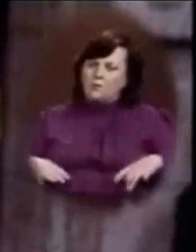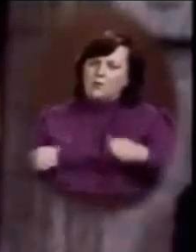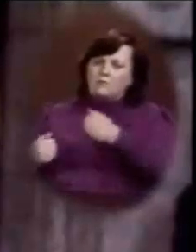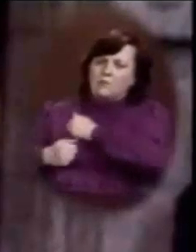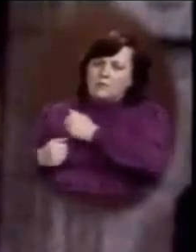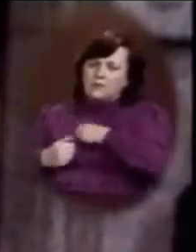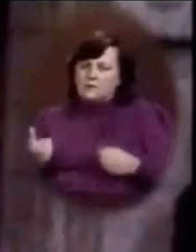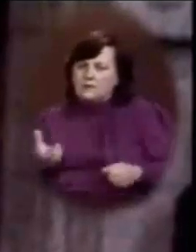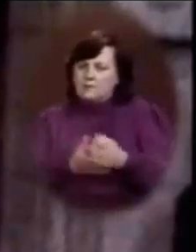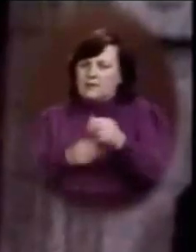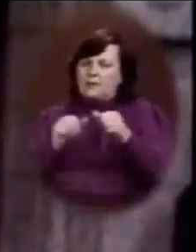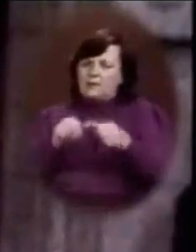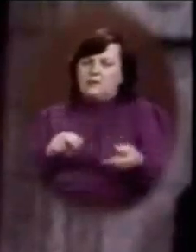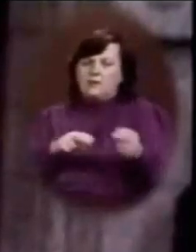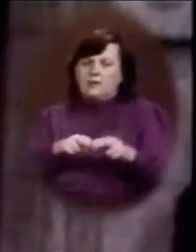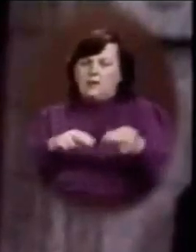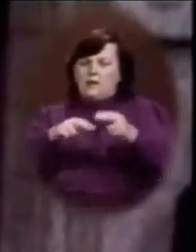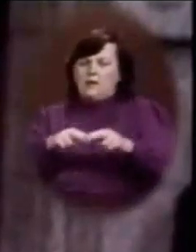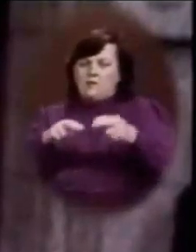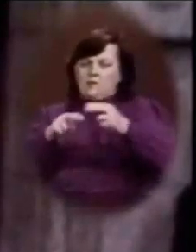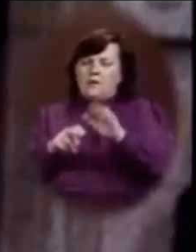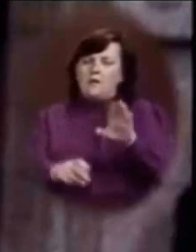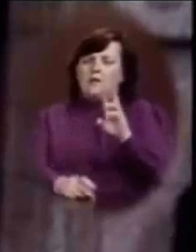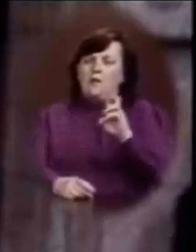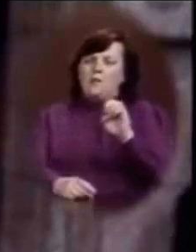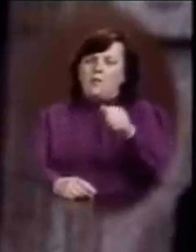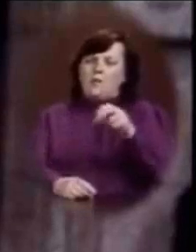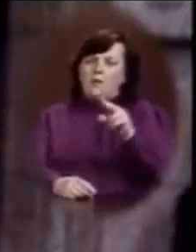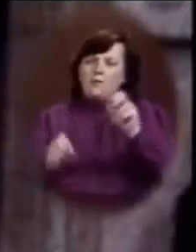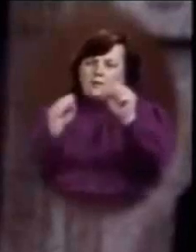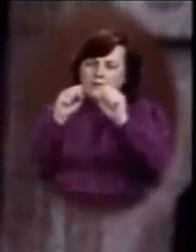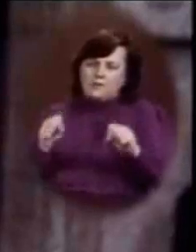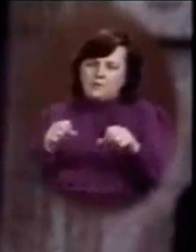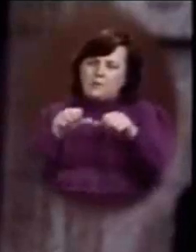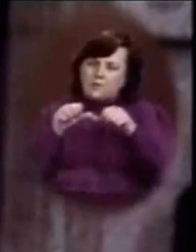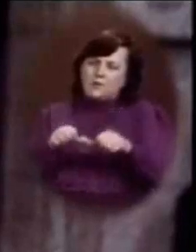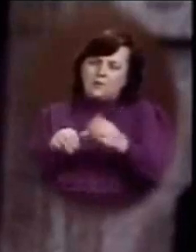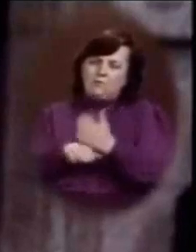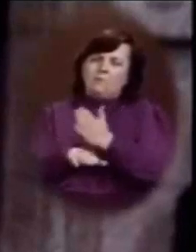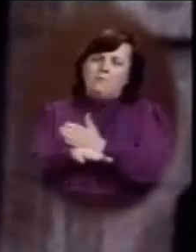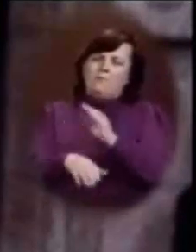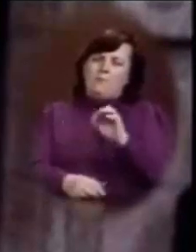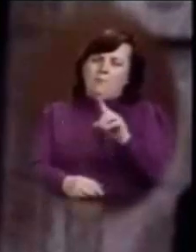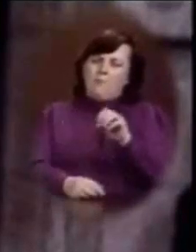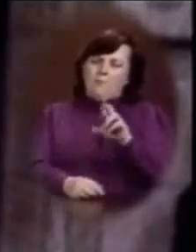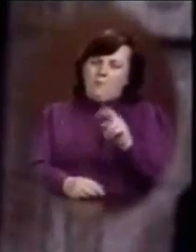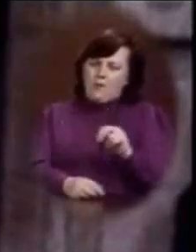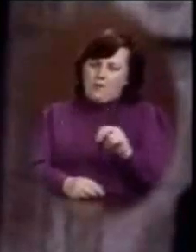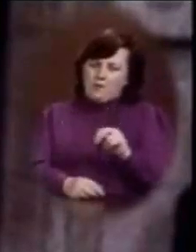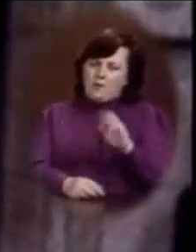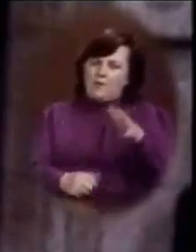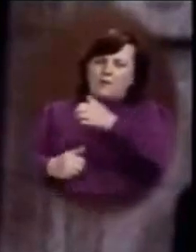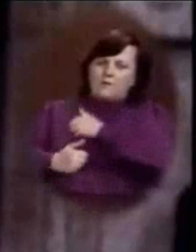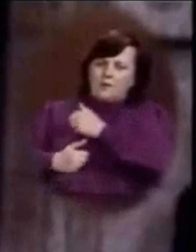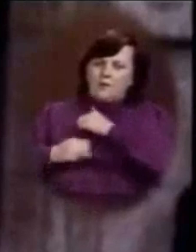spending continues to grow, and their weapons systems are being constantly modernized and updated in every field. Their forces are